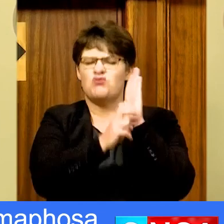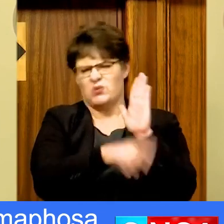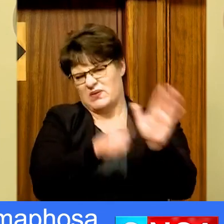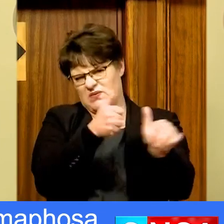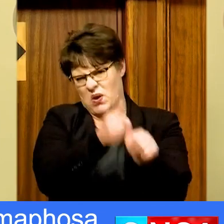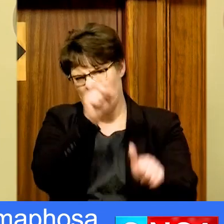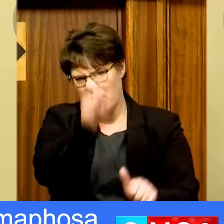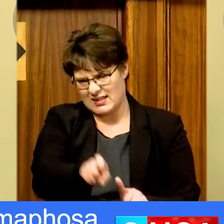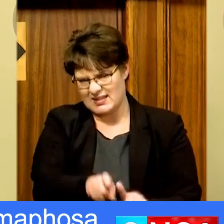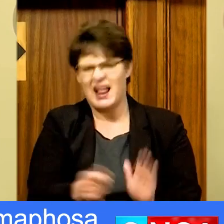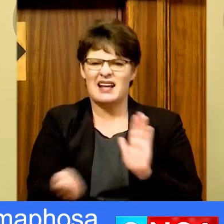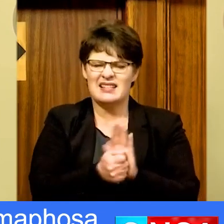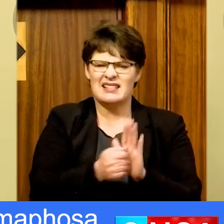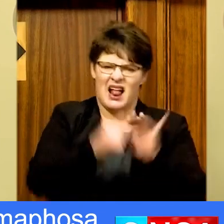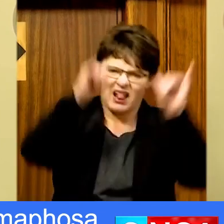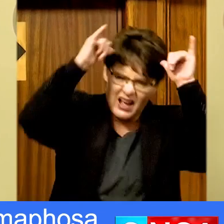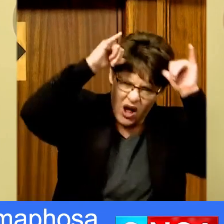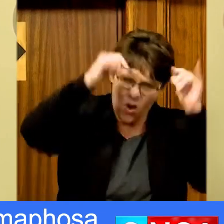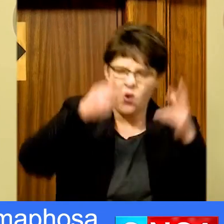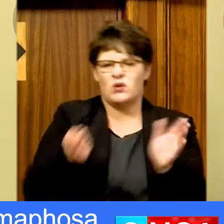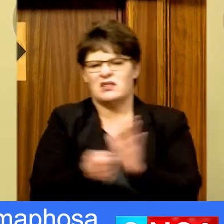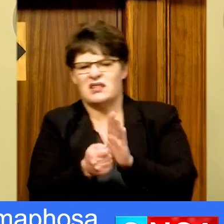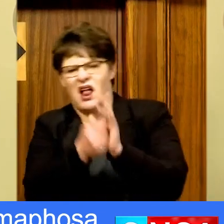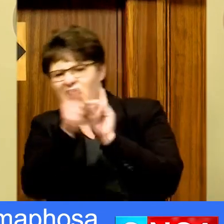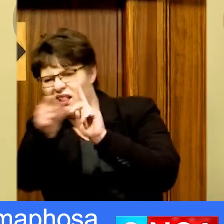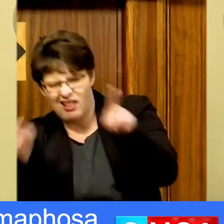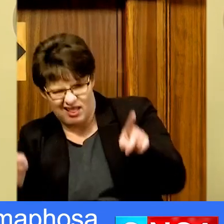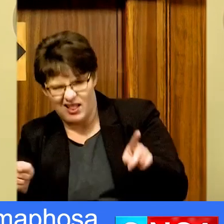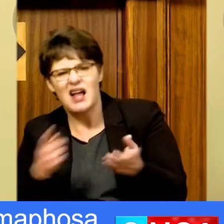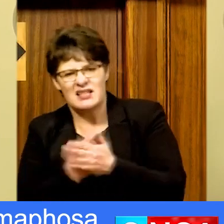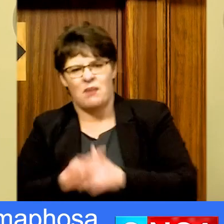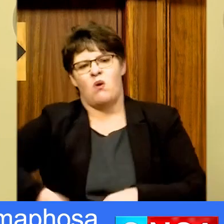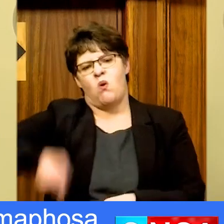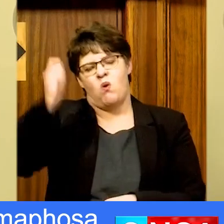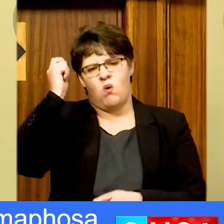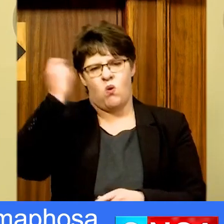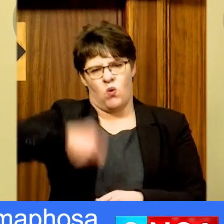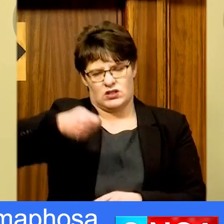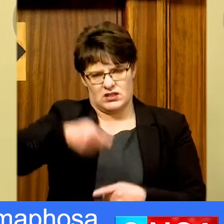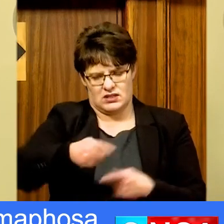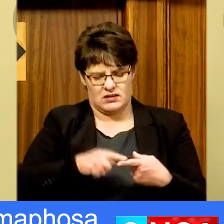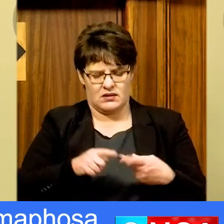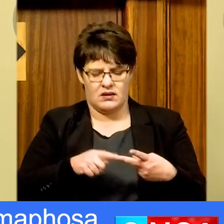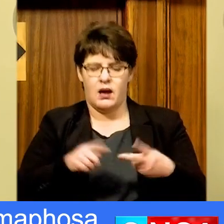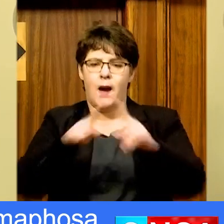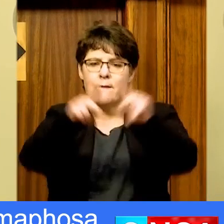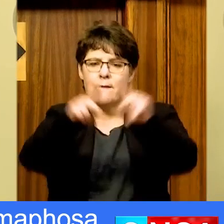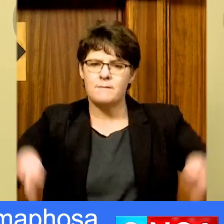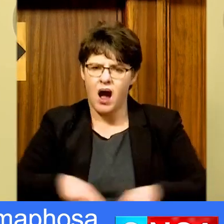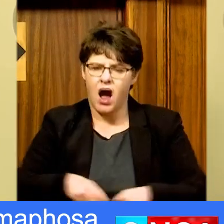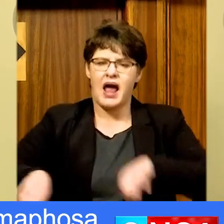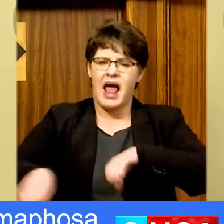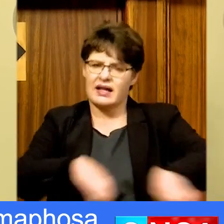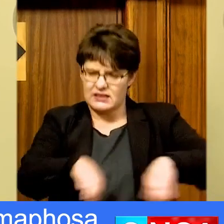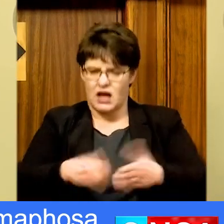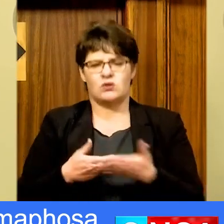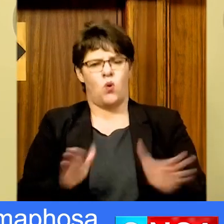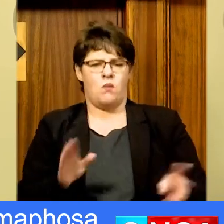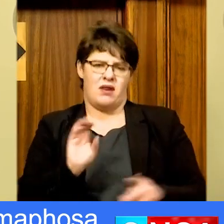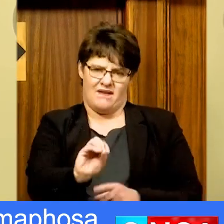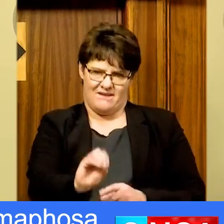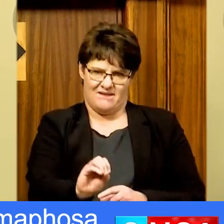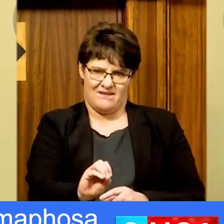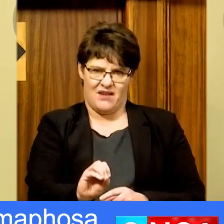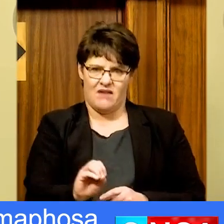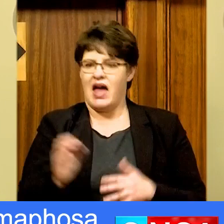those that currently apply to agricultural auctions. Parks will be open for exercise, but